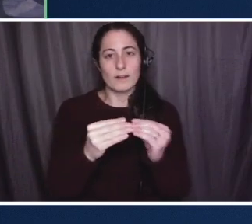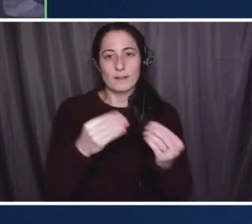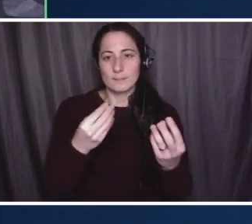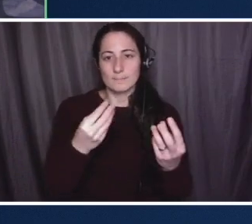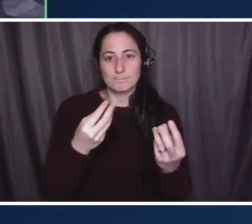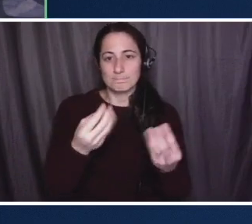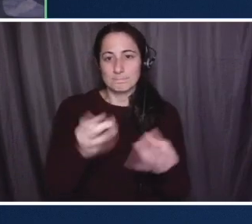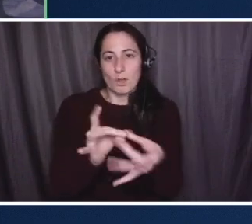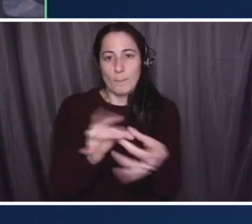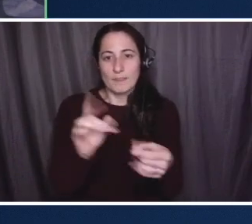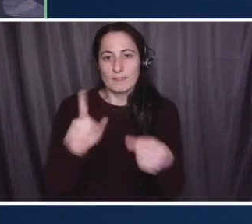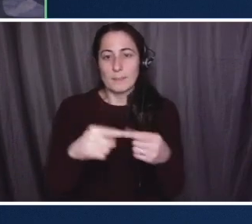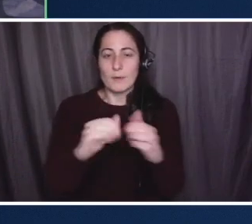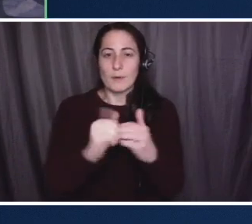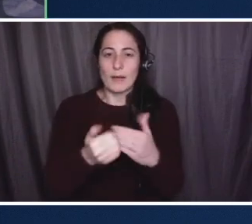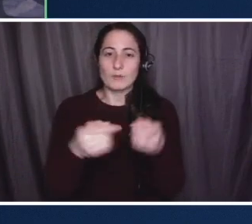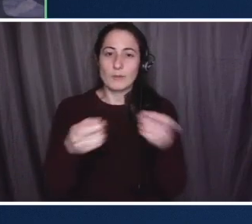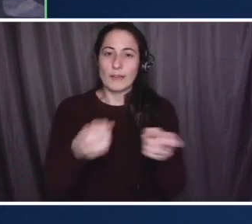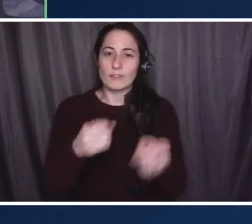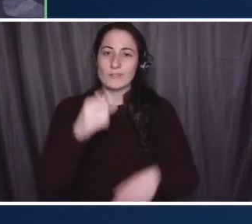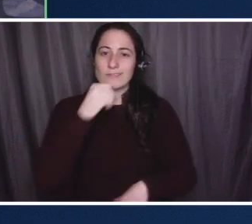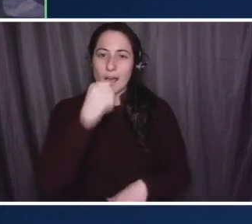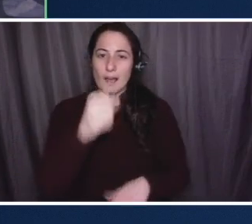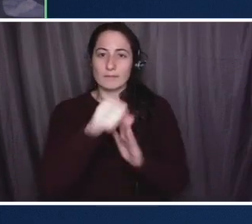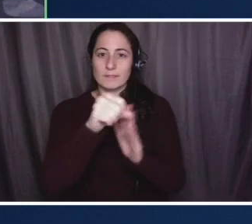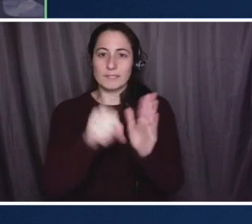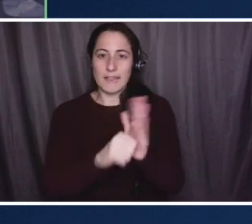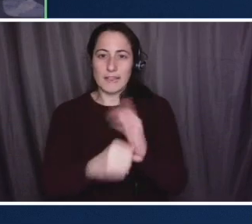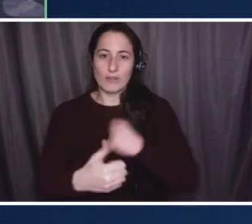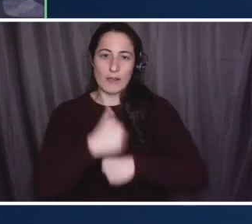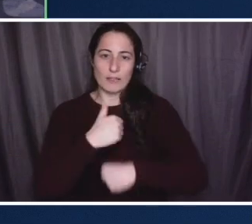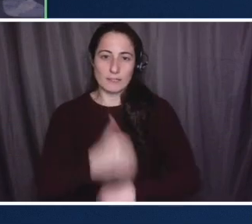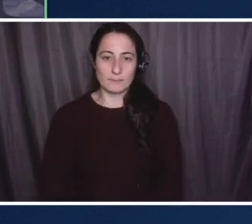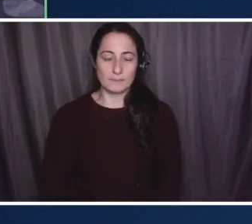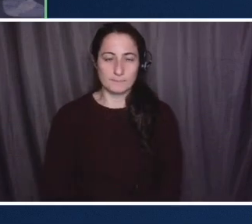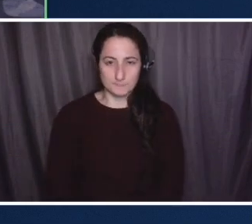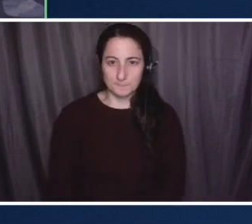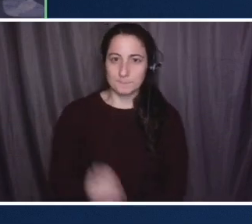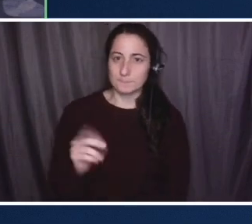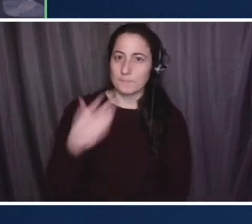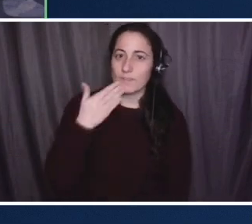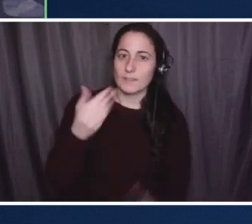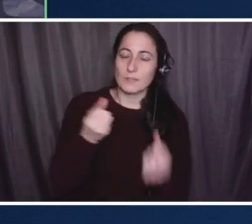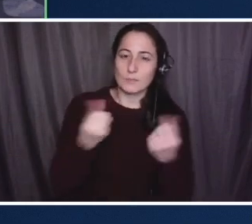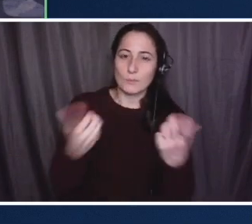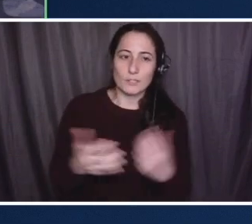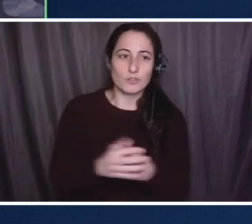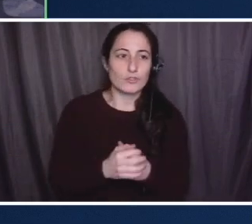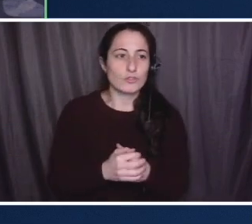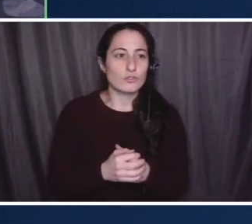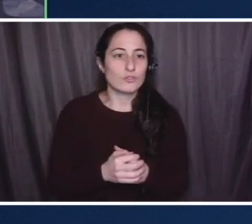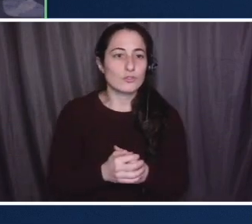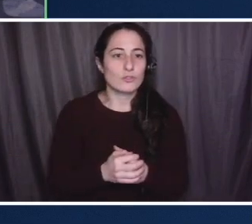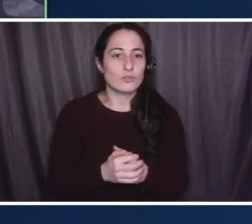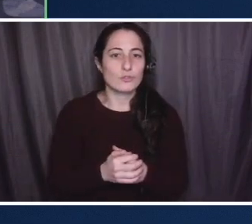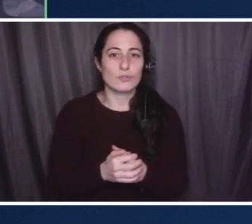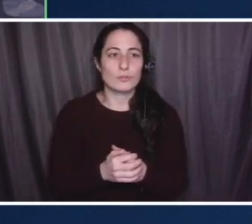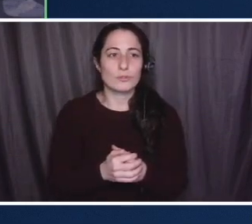threats to human rights defense. Thank you so much. Let's take one or two more.